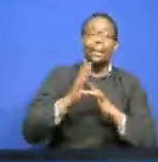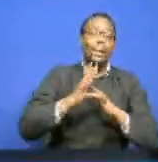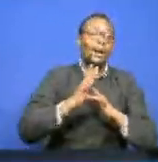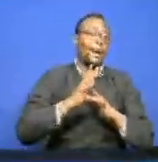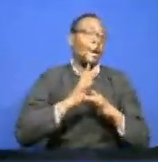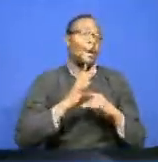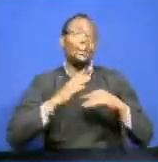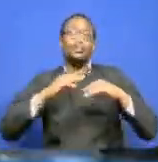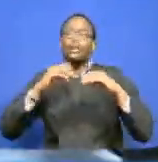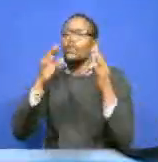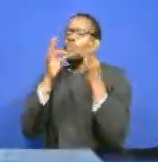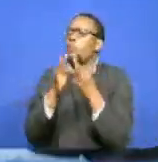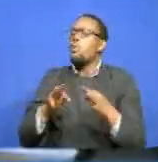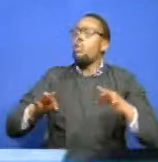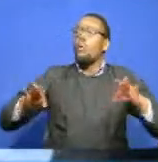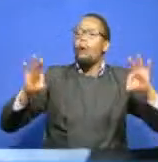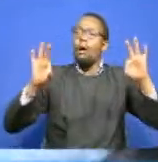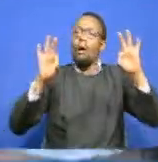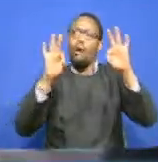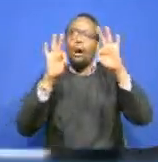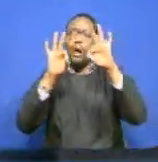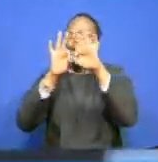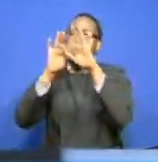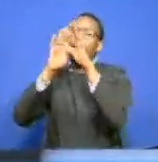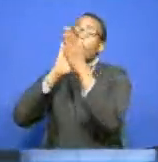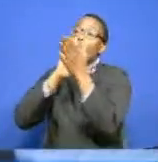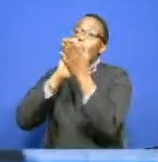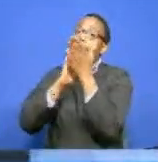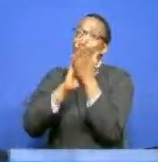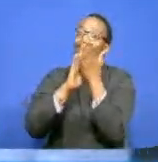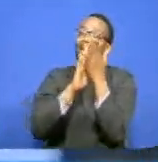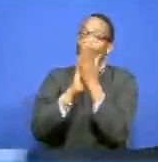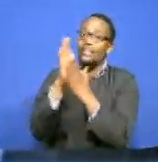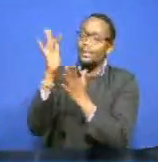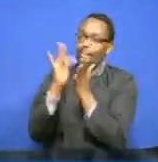Amen. Amen. Amen. Amen.